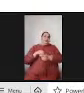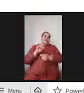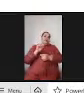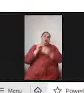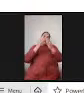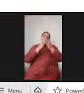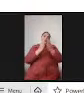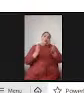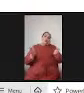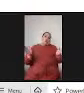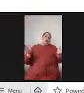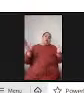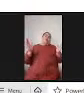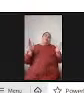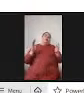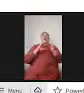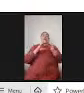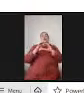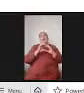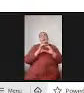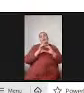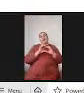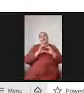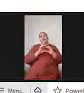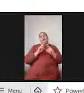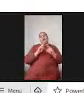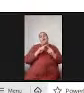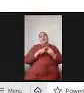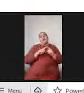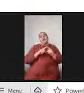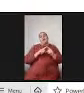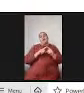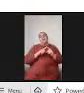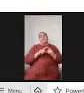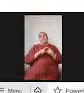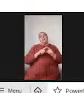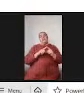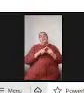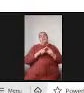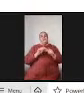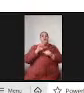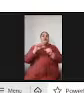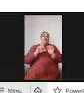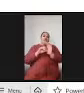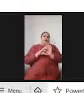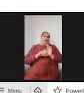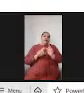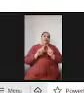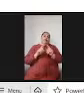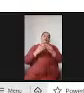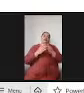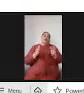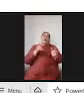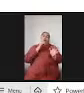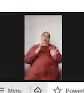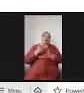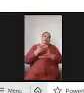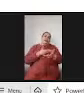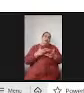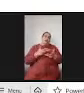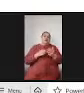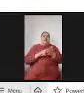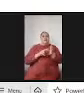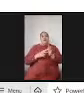broader communication and social media, but also generally public engagement strategy